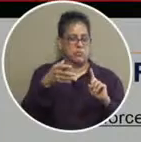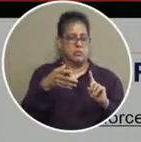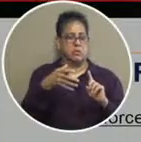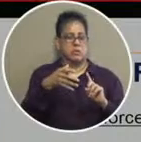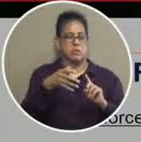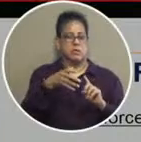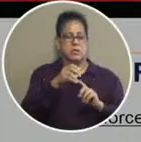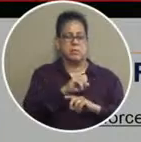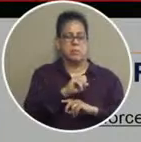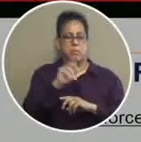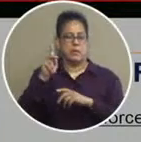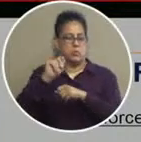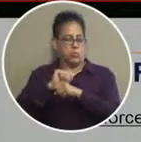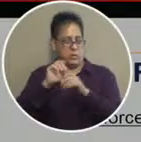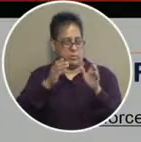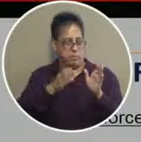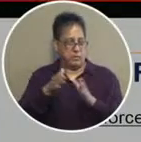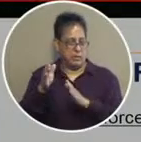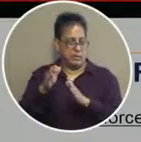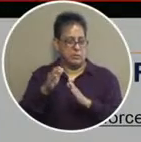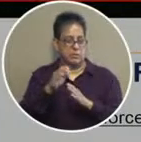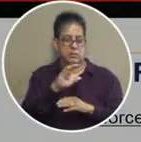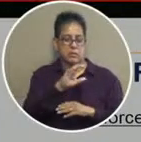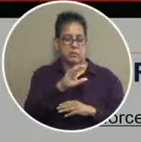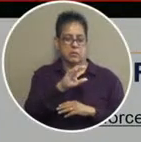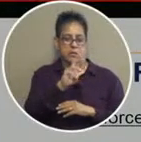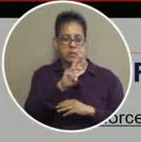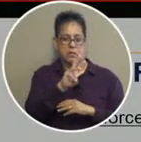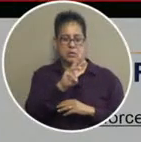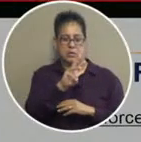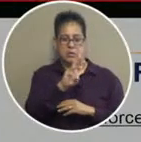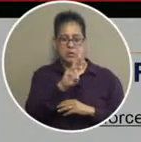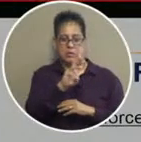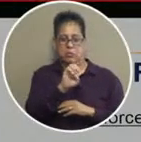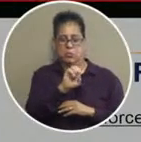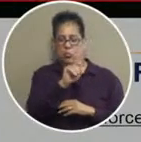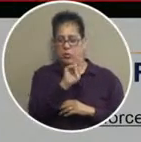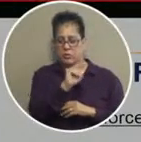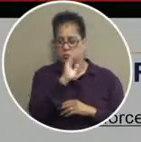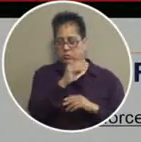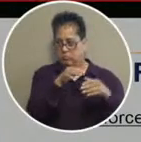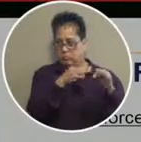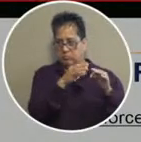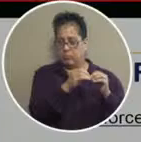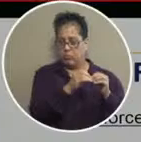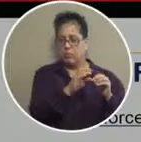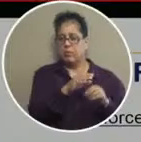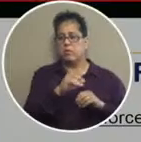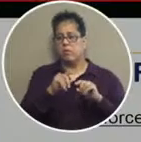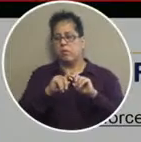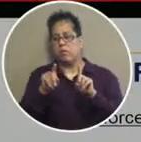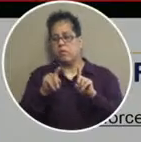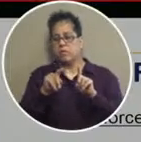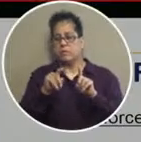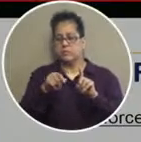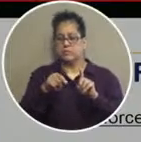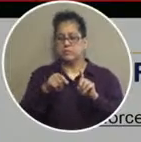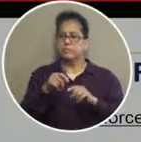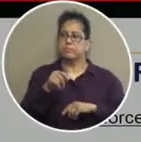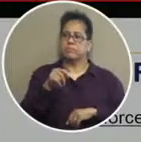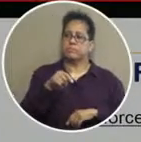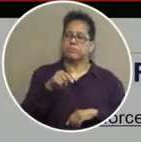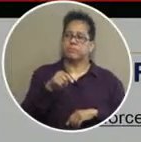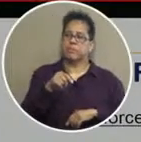phased back to work plan that Colonel Weston will be speaking with you a little bit in more detail, a little bit further along in the